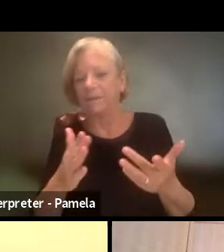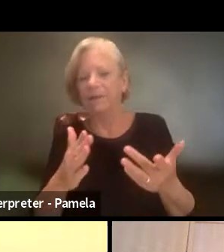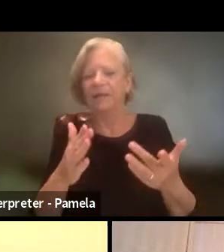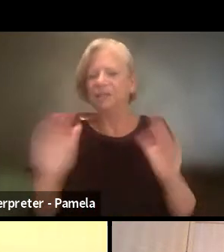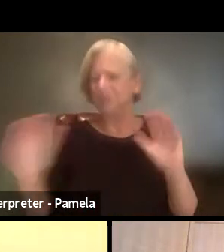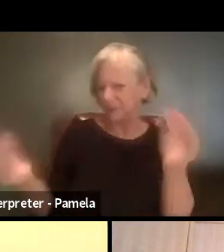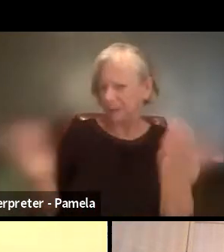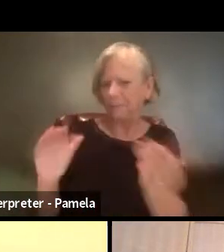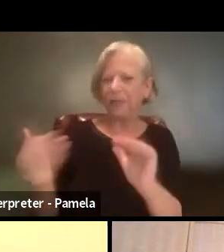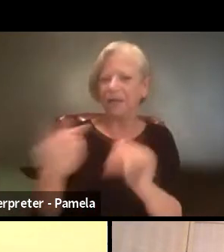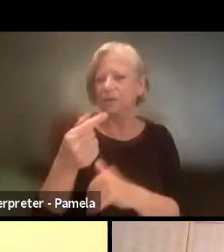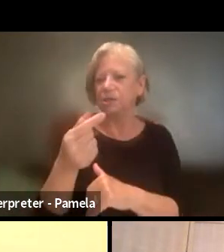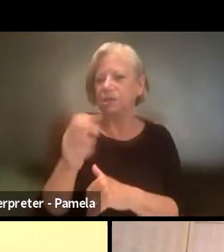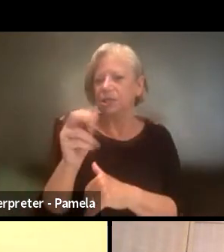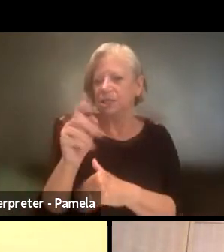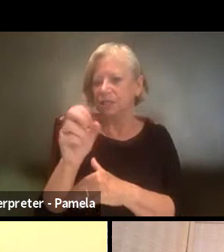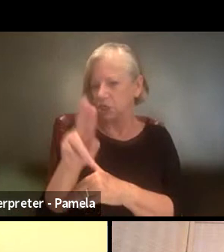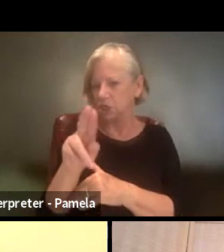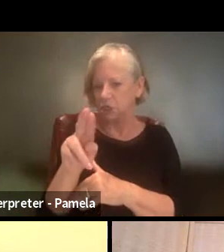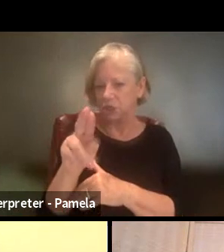at all across gender.